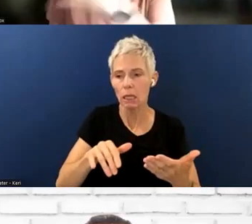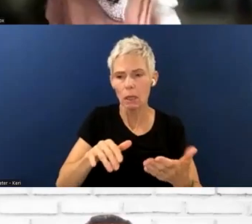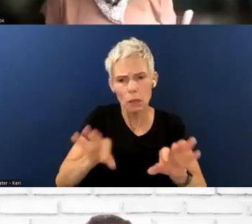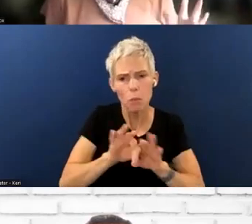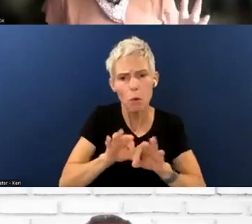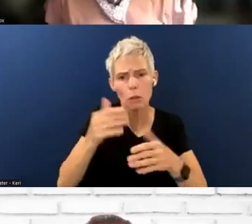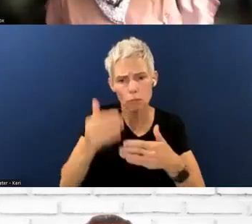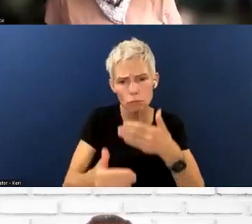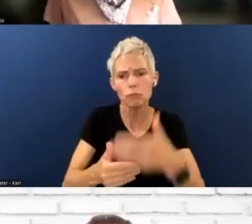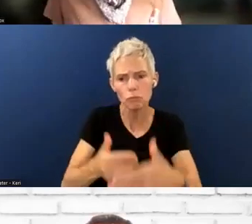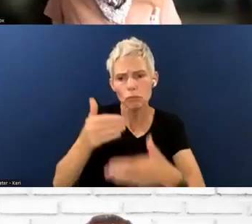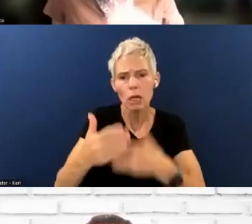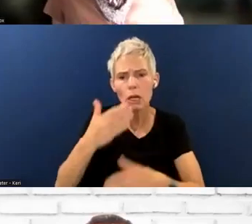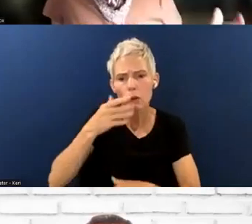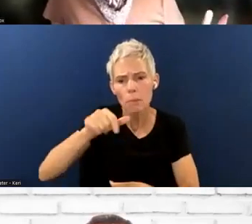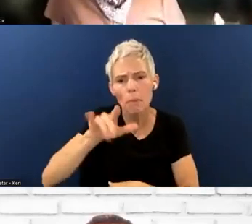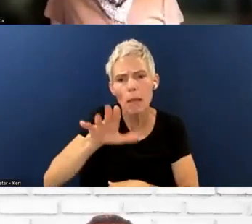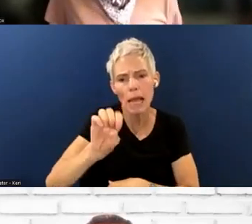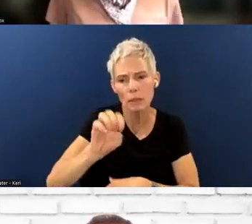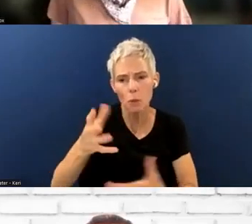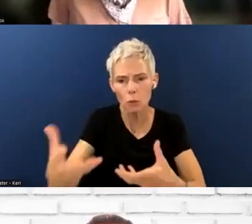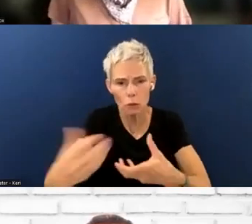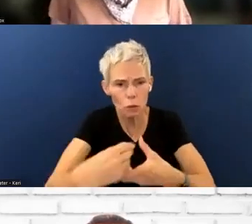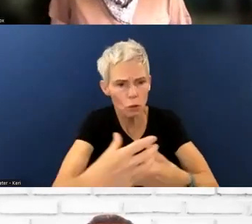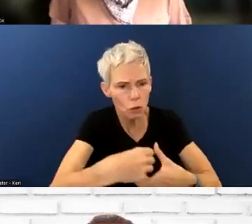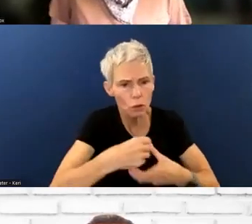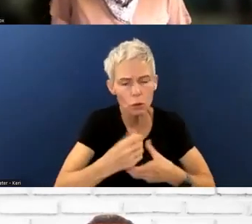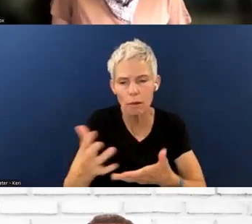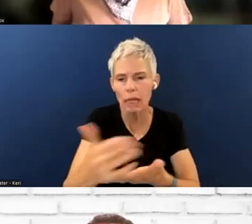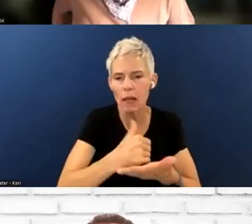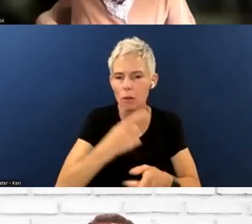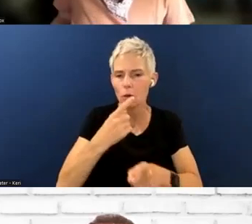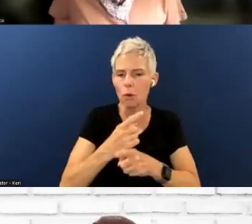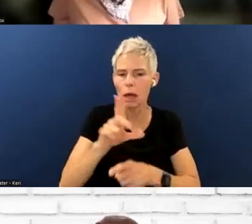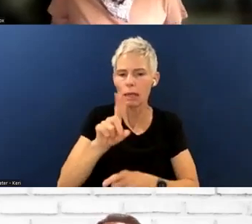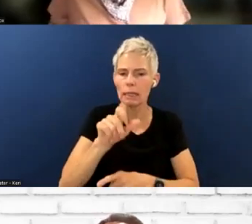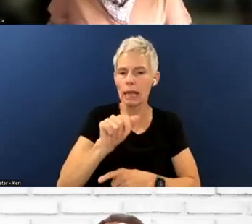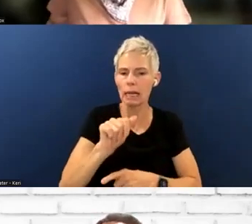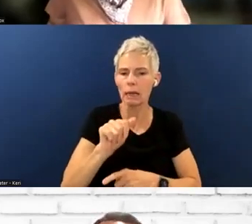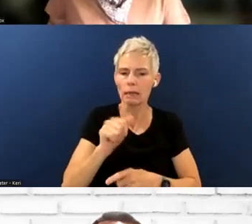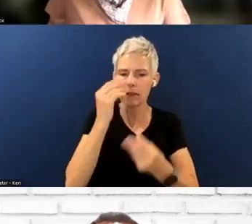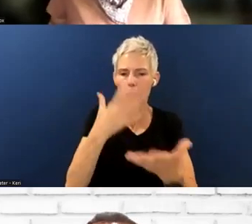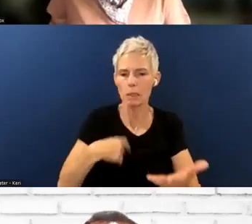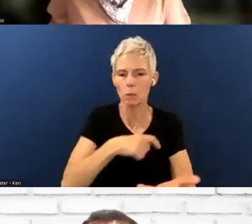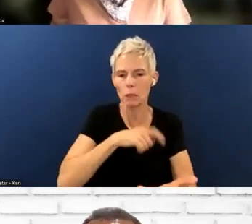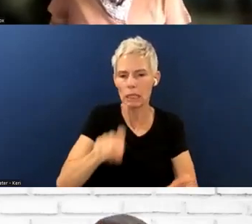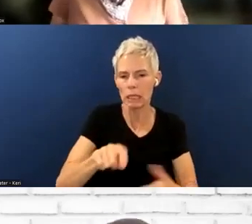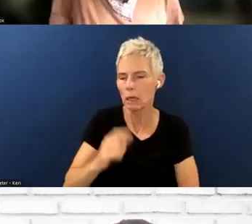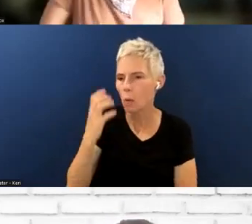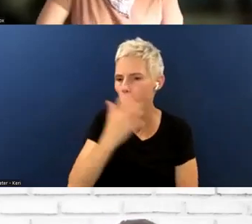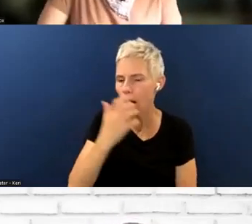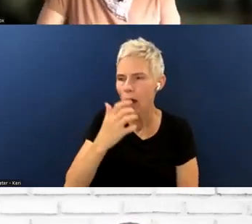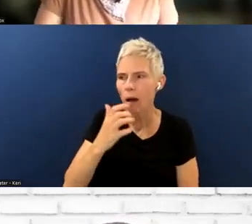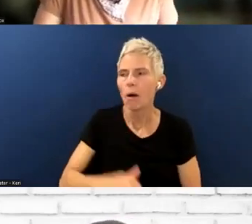to make sure we were being inclusive and getting all the right data that we needed. Wow. And the word